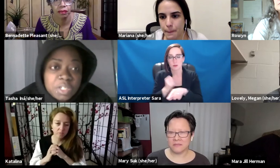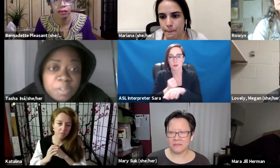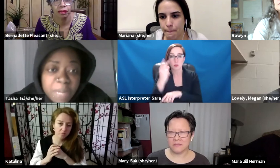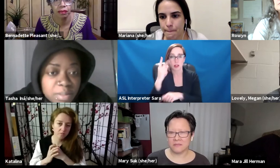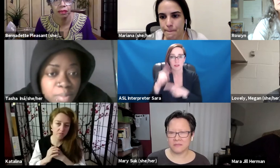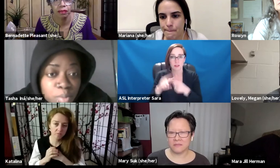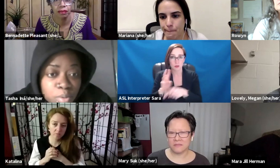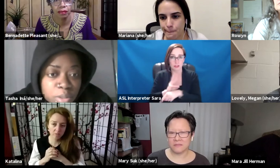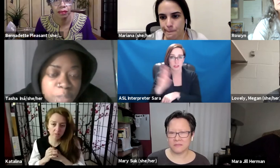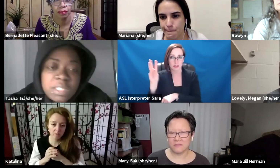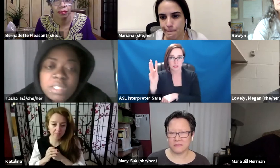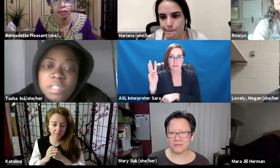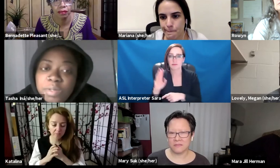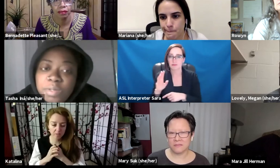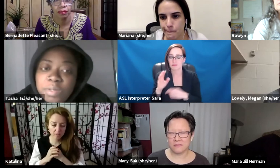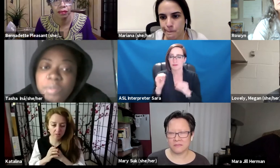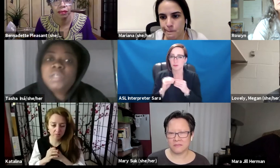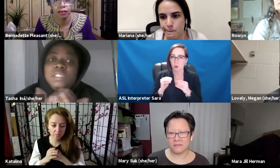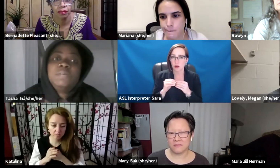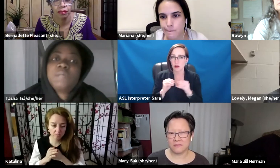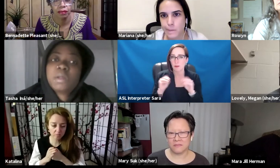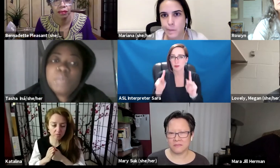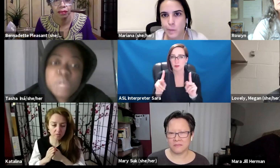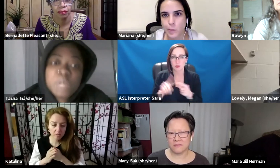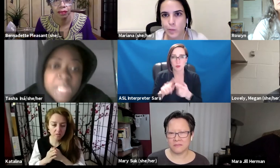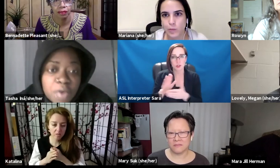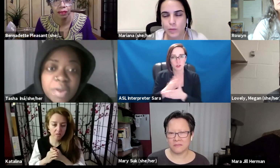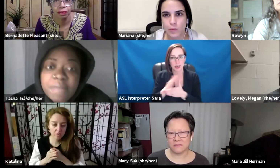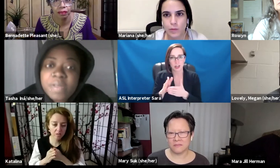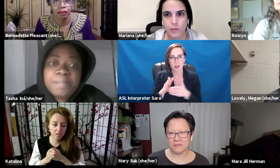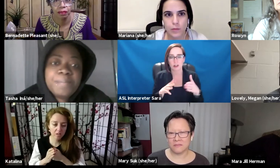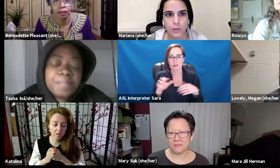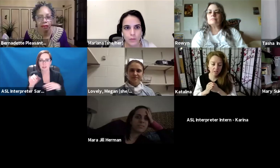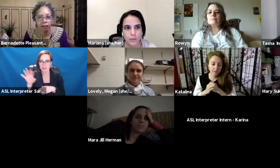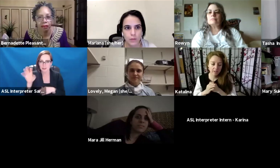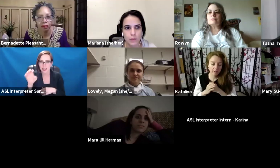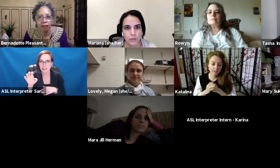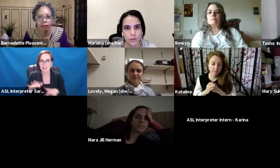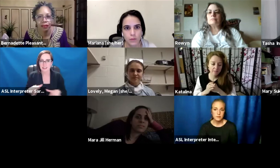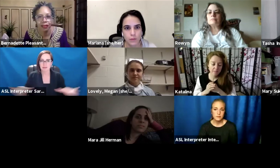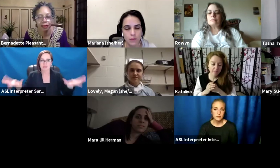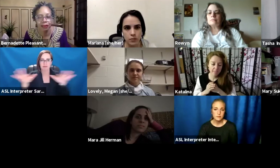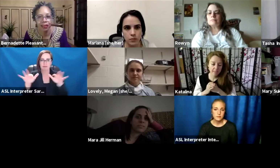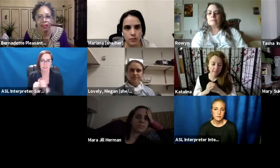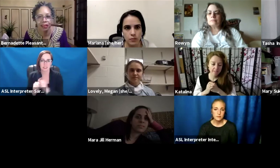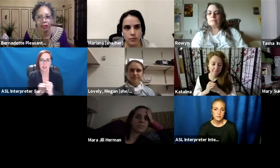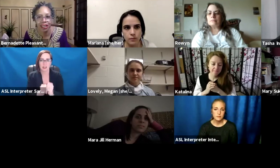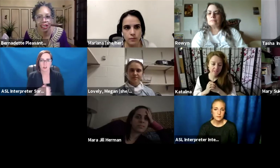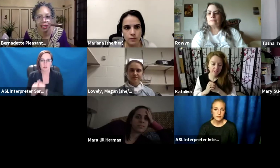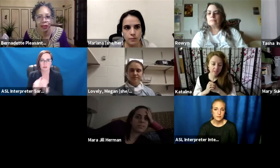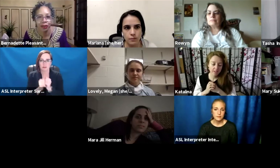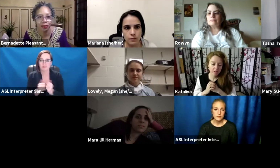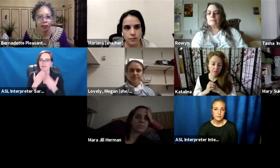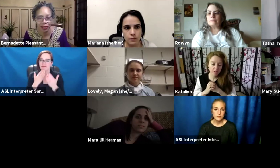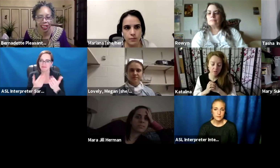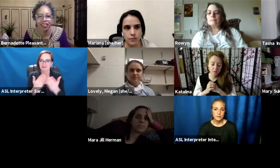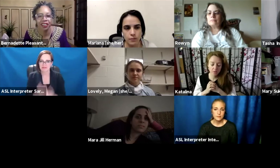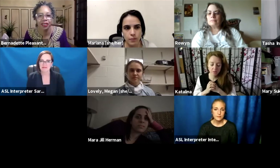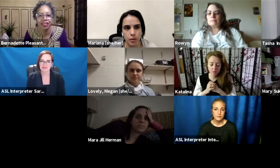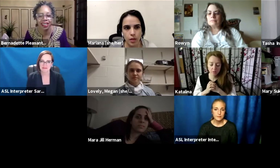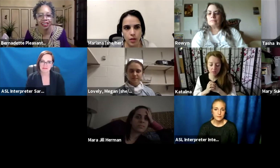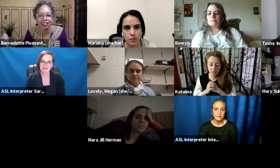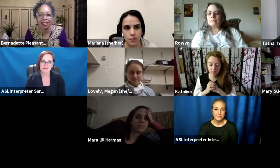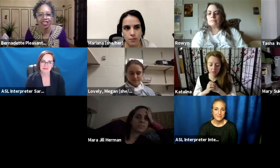let us share space, more space to deal with our mourning and our grieving. Thank you. Thank you. Thank